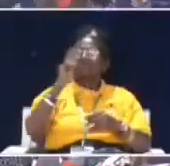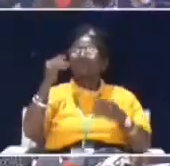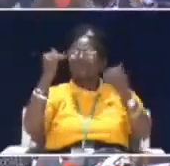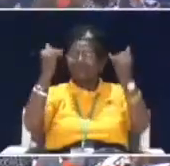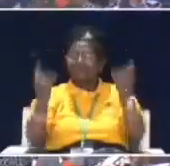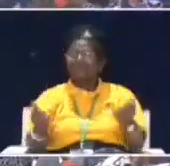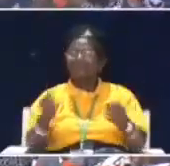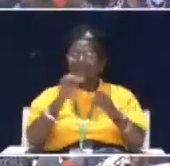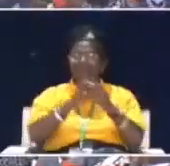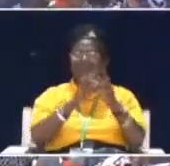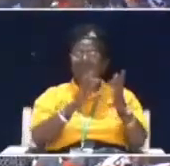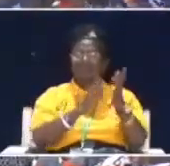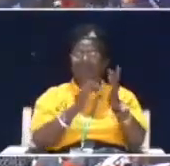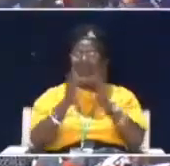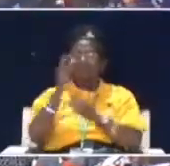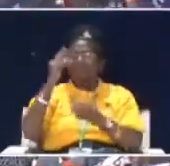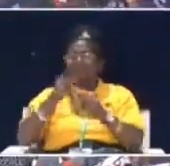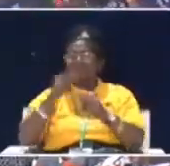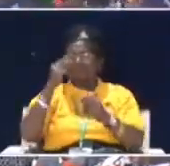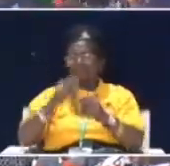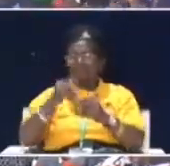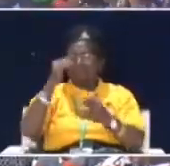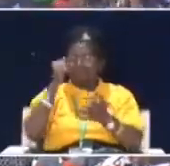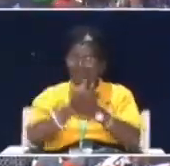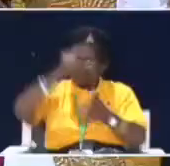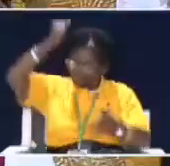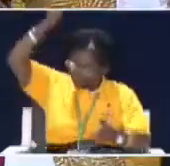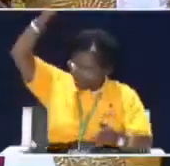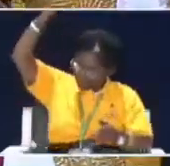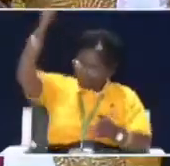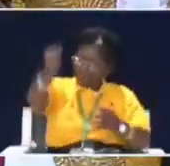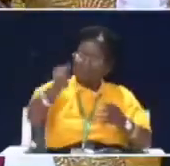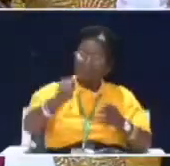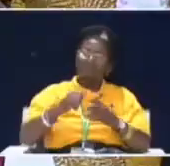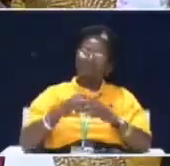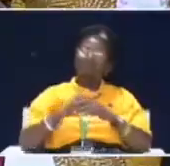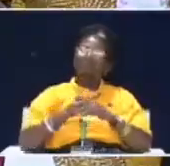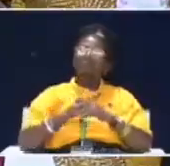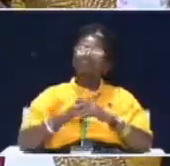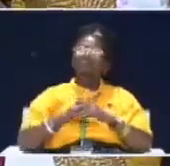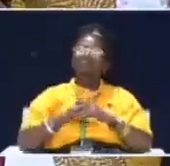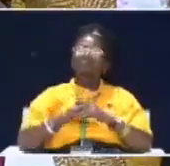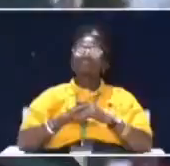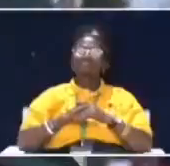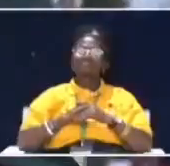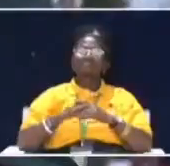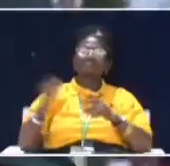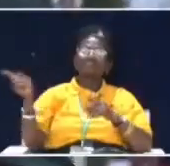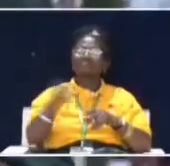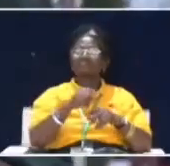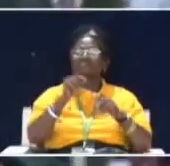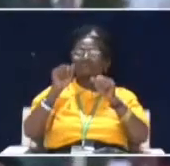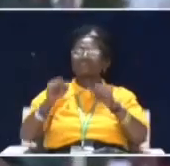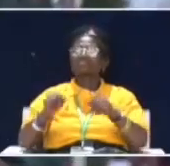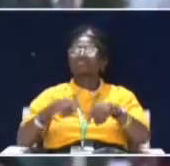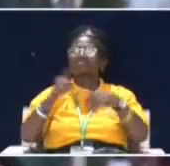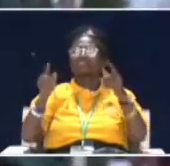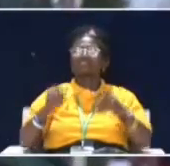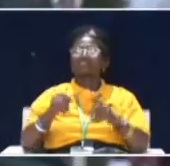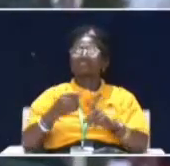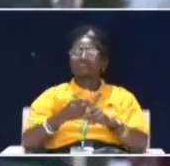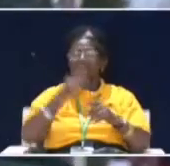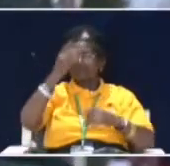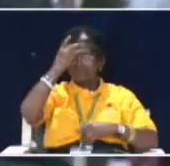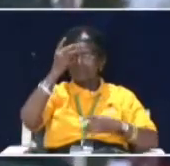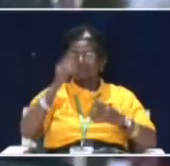Ipo to wa yi ko ni wa wa nigba yen. You can go from sick to healed. A